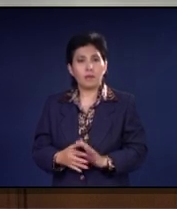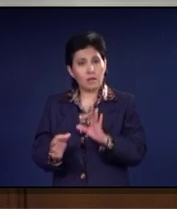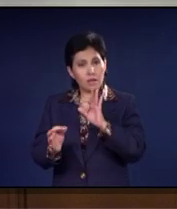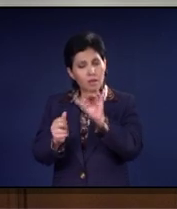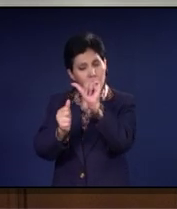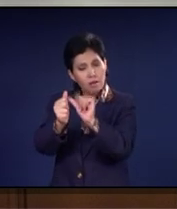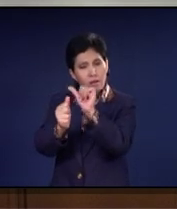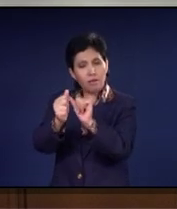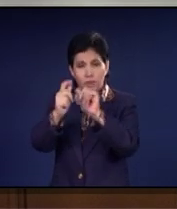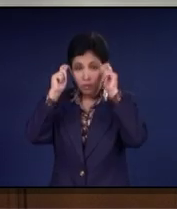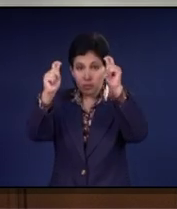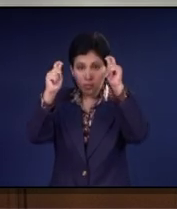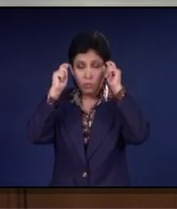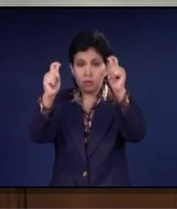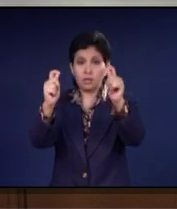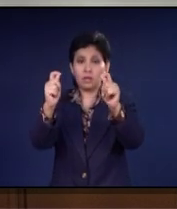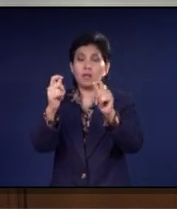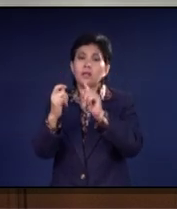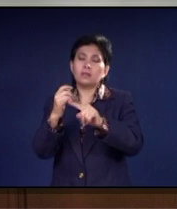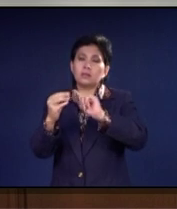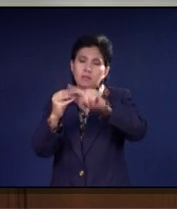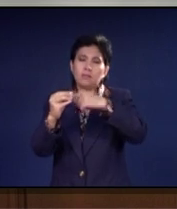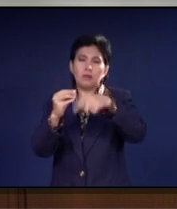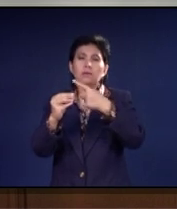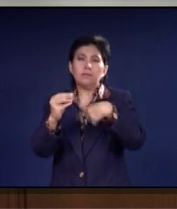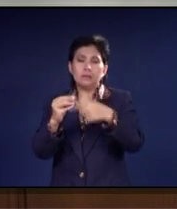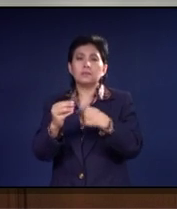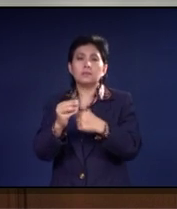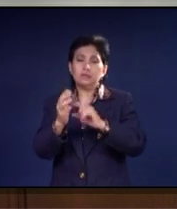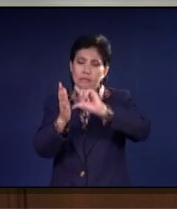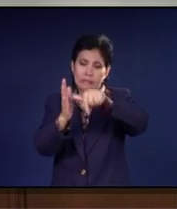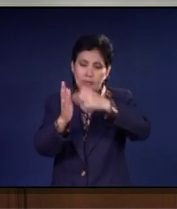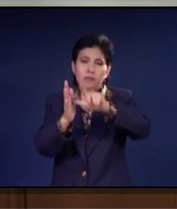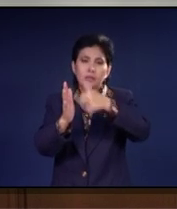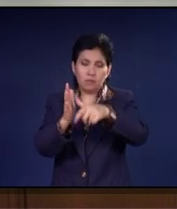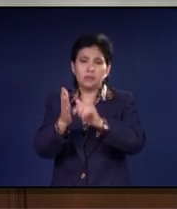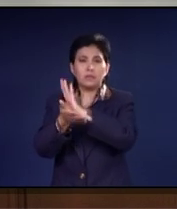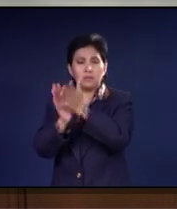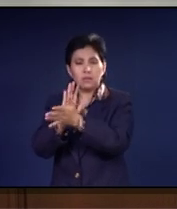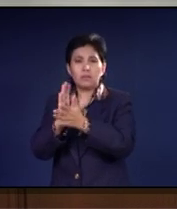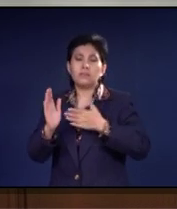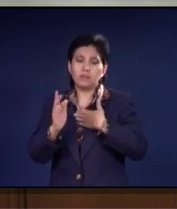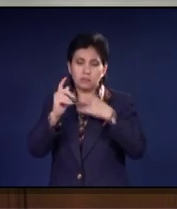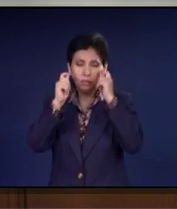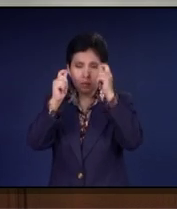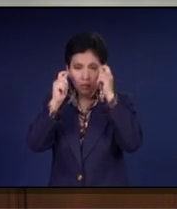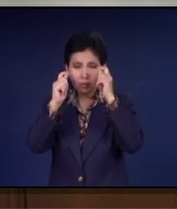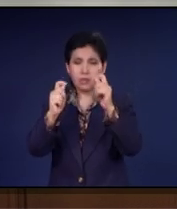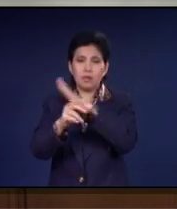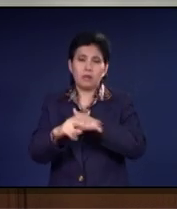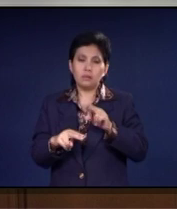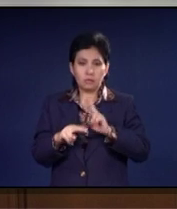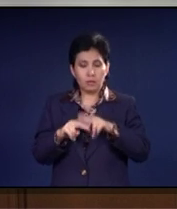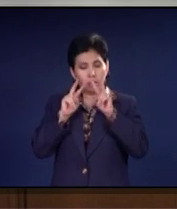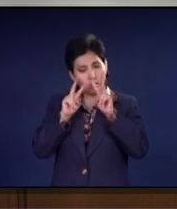Each tutorial would usually last over an hour, so make sure you make some time for the tutorial and just sit